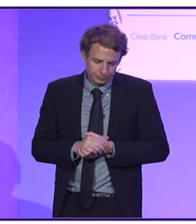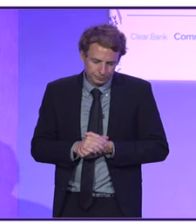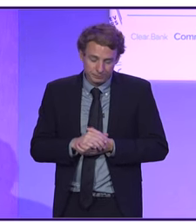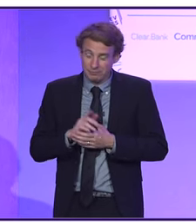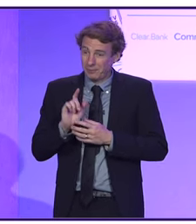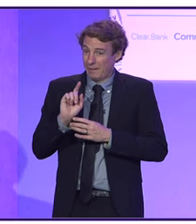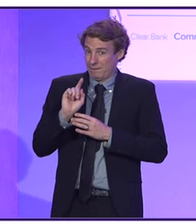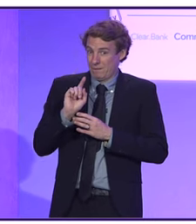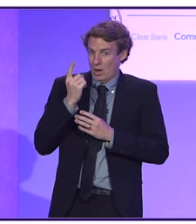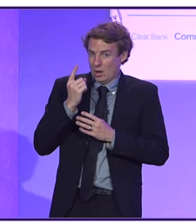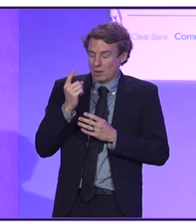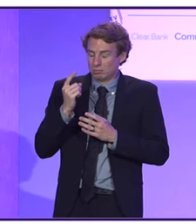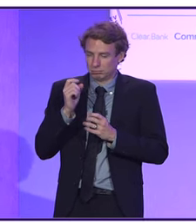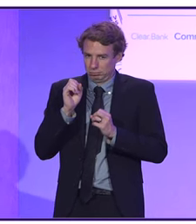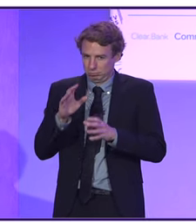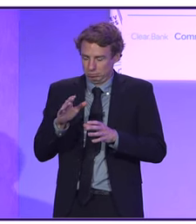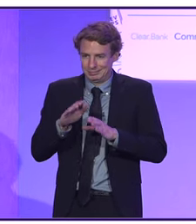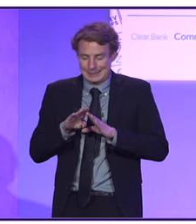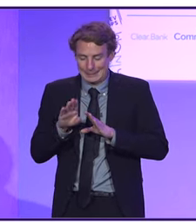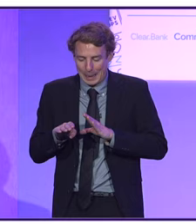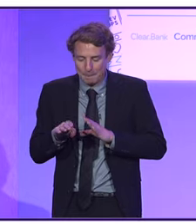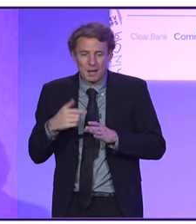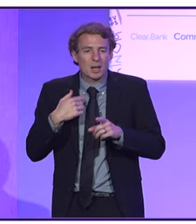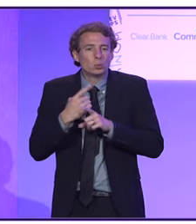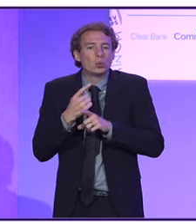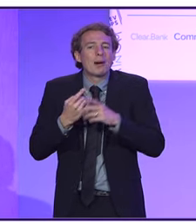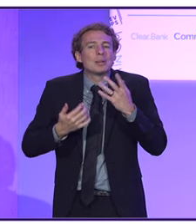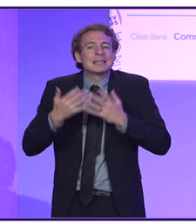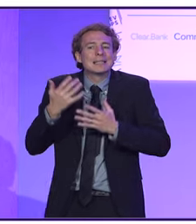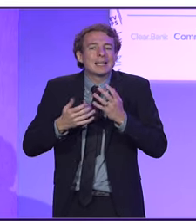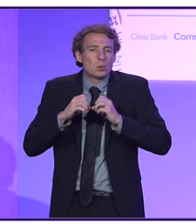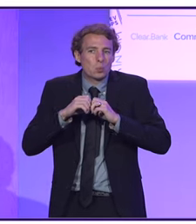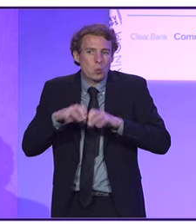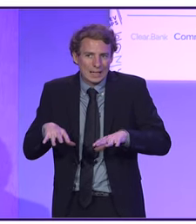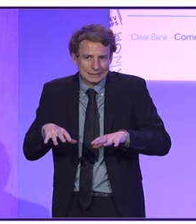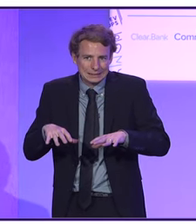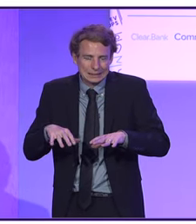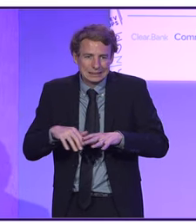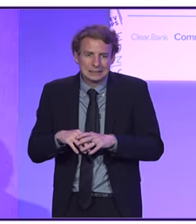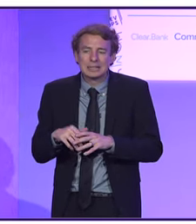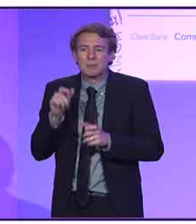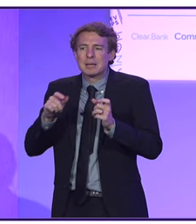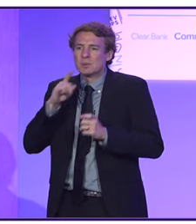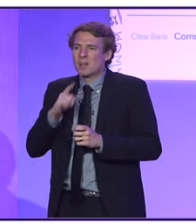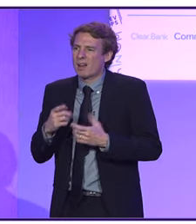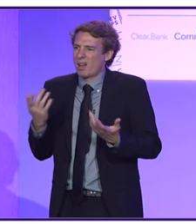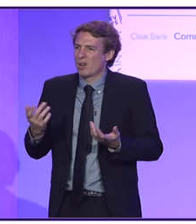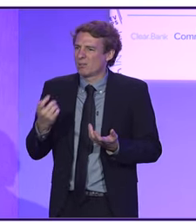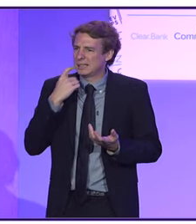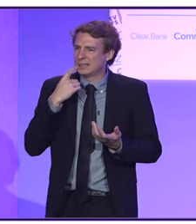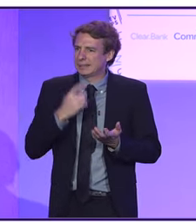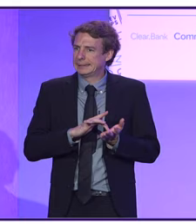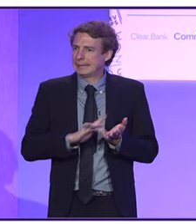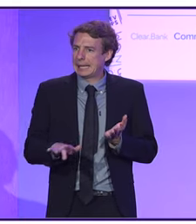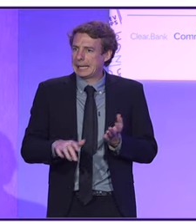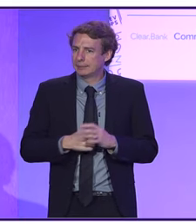talk about data waste and that kind of thing, and what tends to happen is people interpret that as, well, we need to just get rid of lots of this data, we need to stop, we never